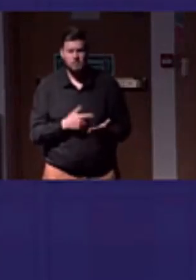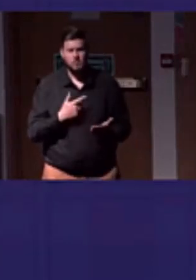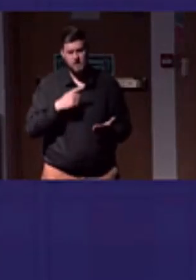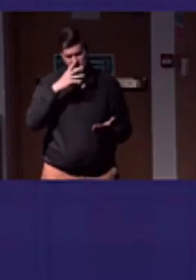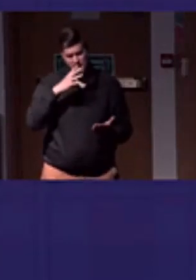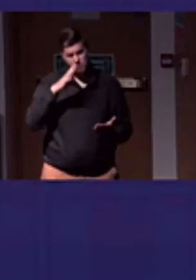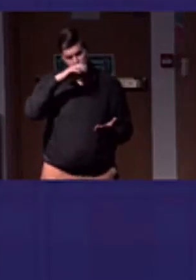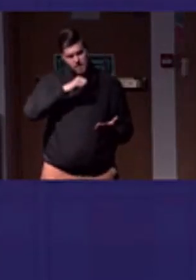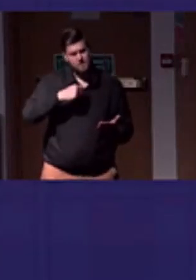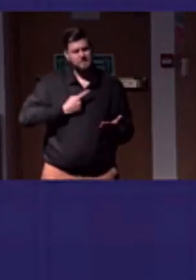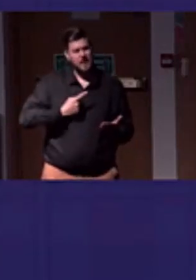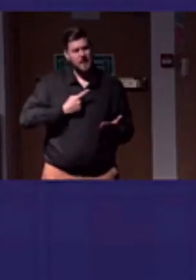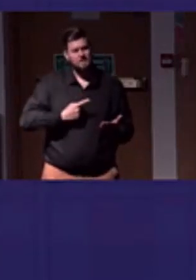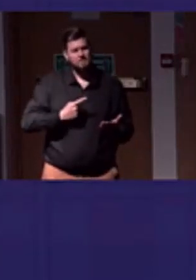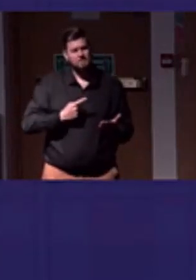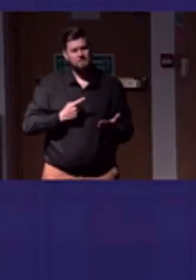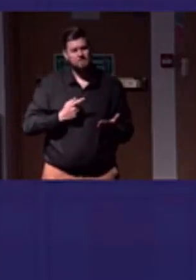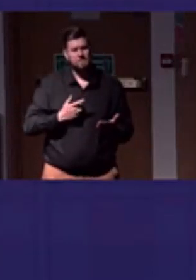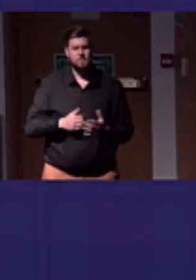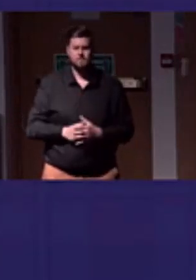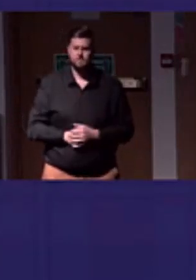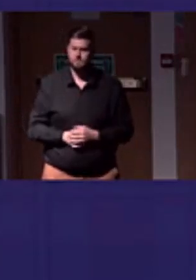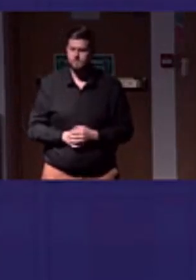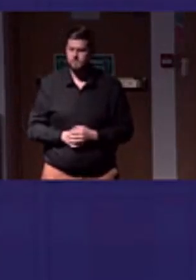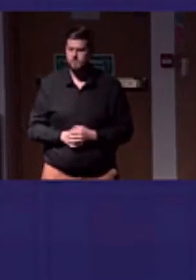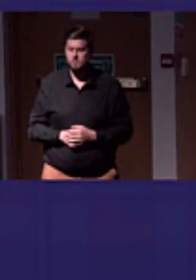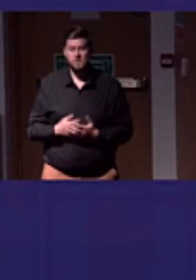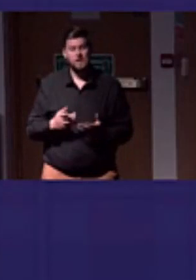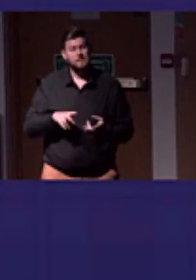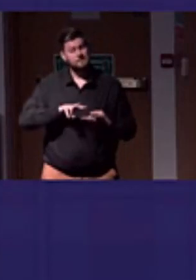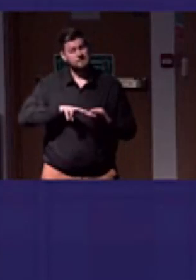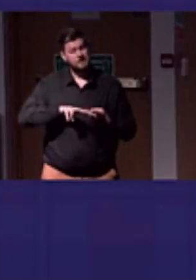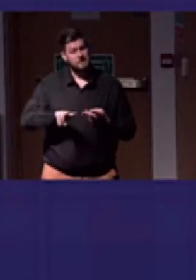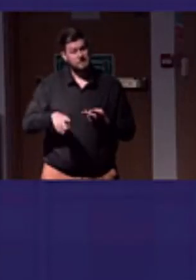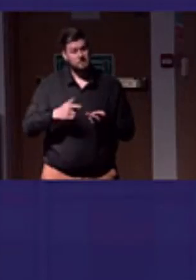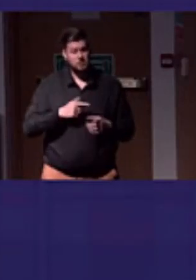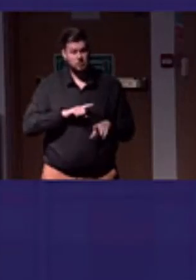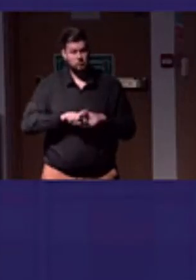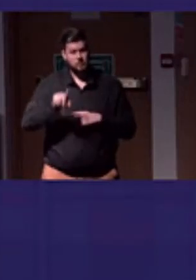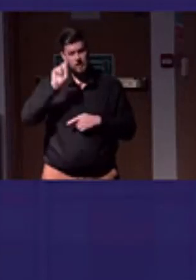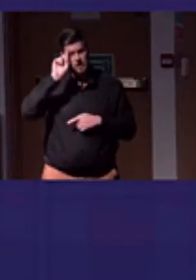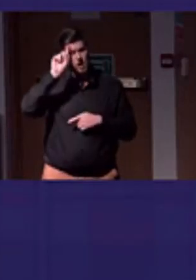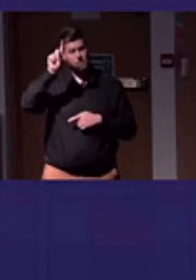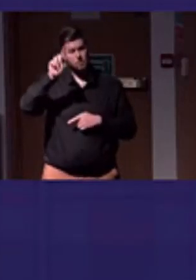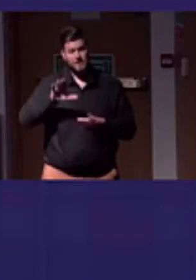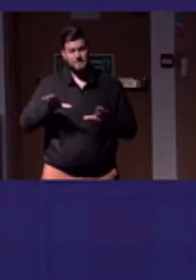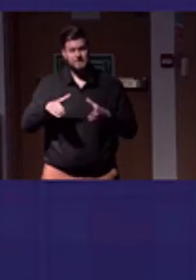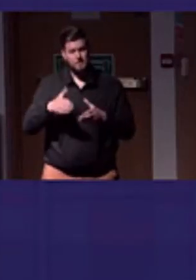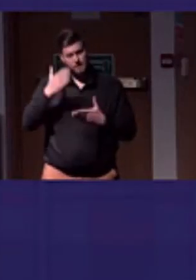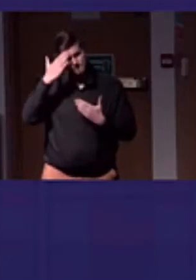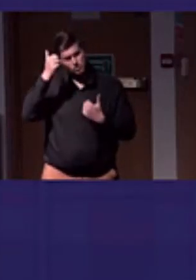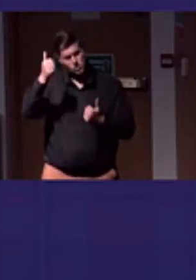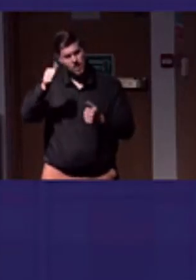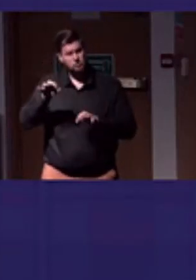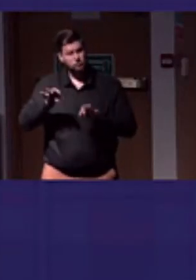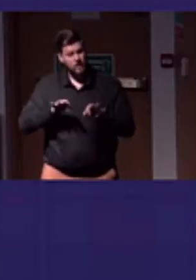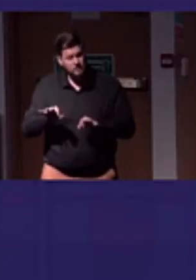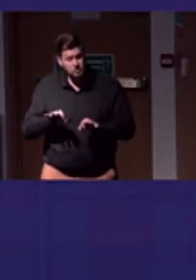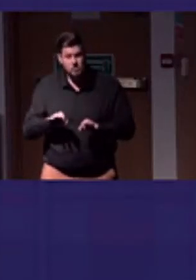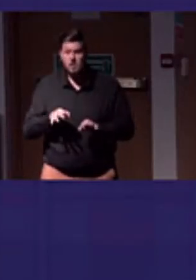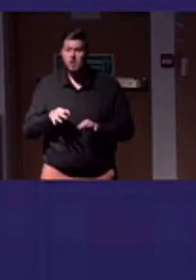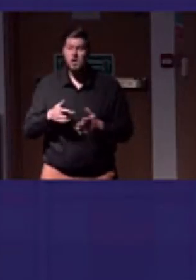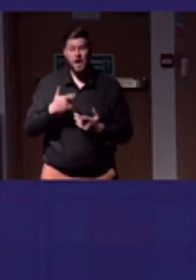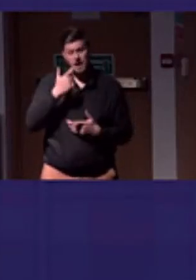back-to-back meetings, no. Right? Second, come up with a team mental health strategy, whether it's just for you and your reports, you and